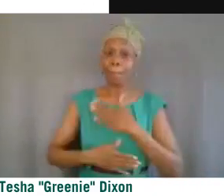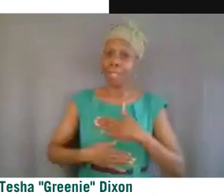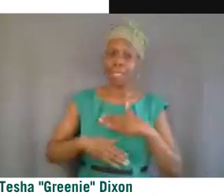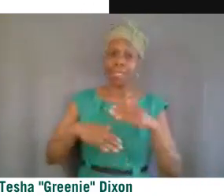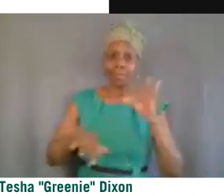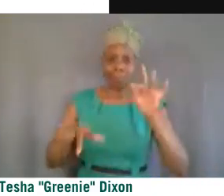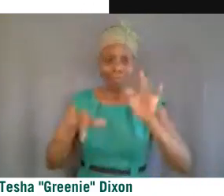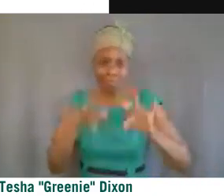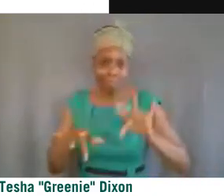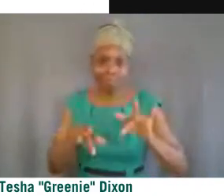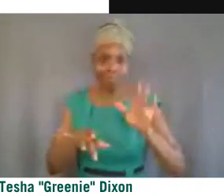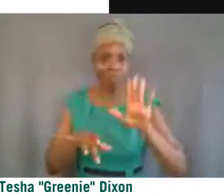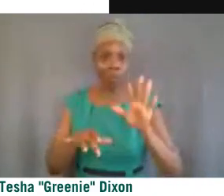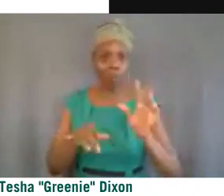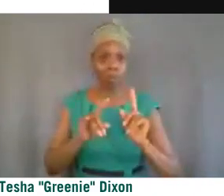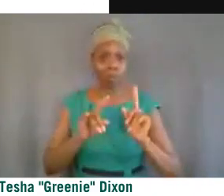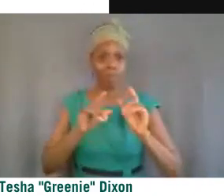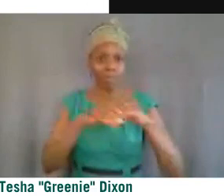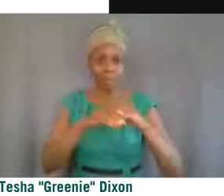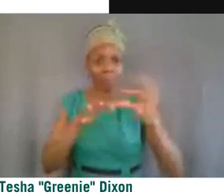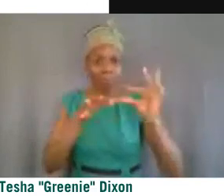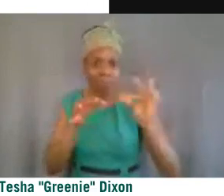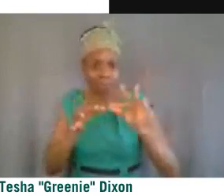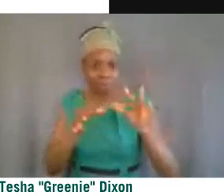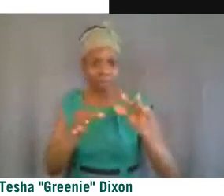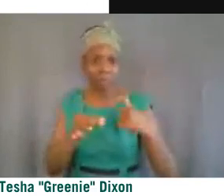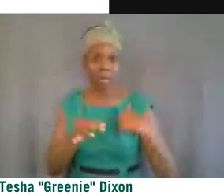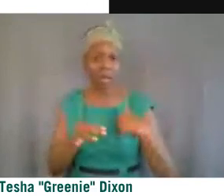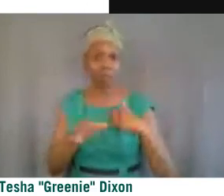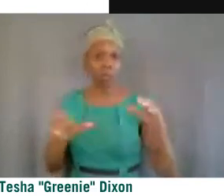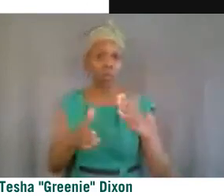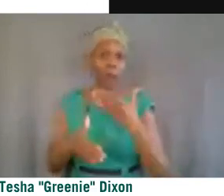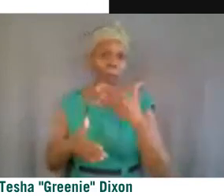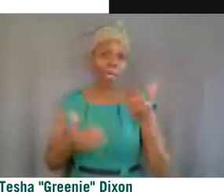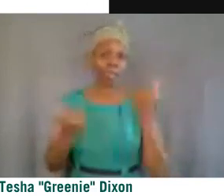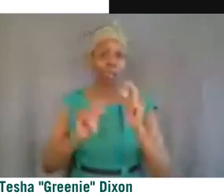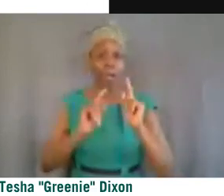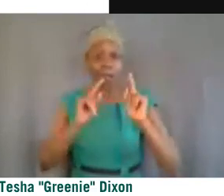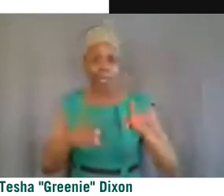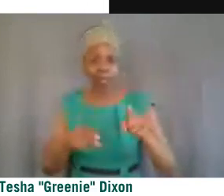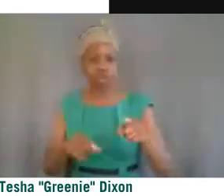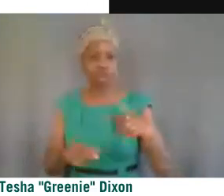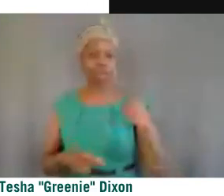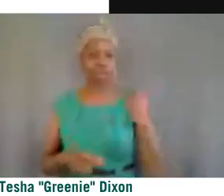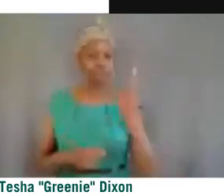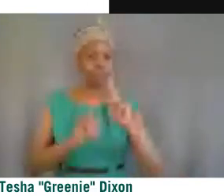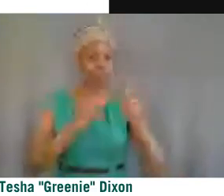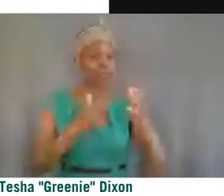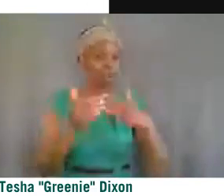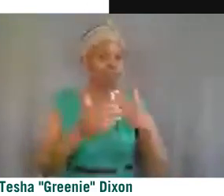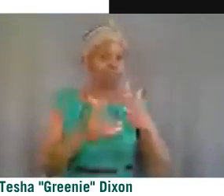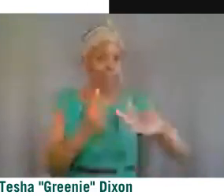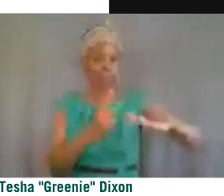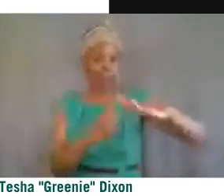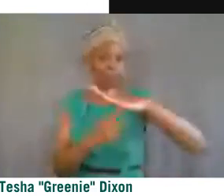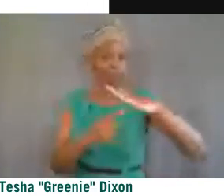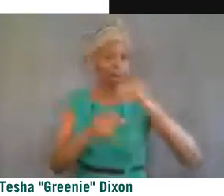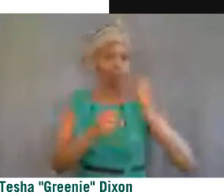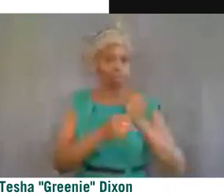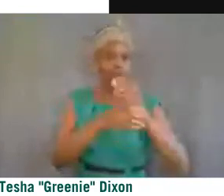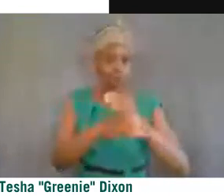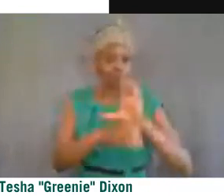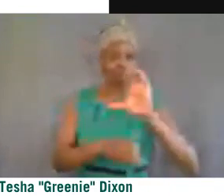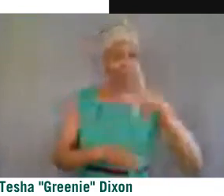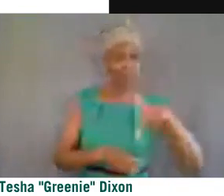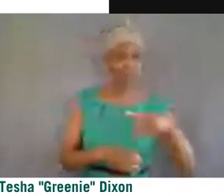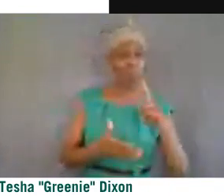our best to answer them. And one's actually already come in around the cause of cerebral palsy. So what causes CP,